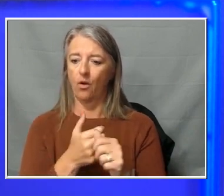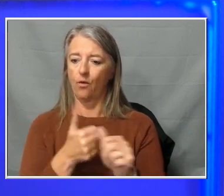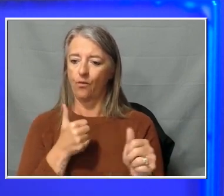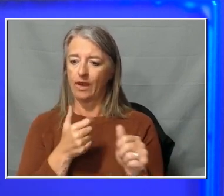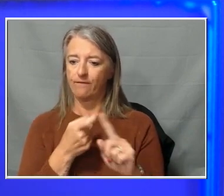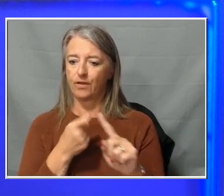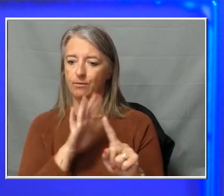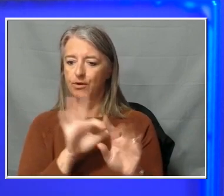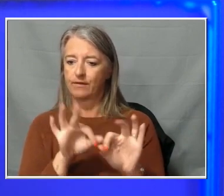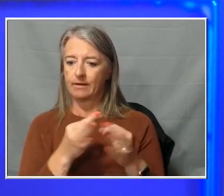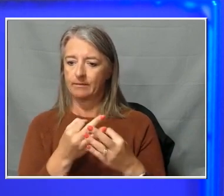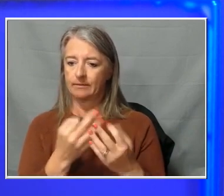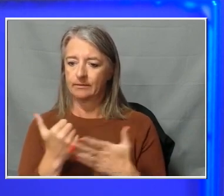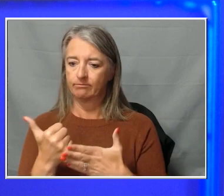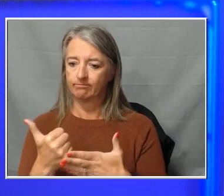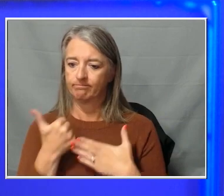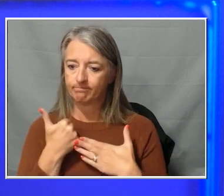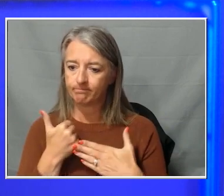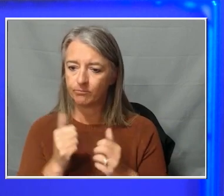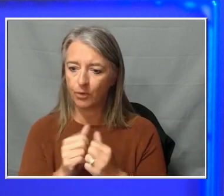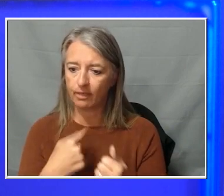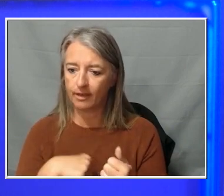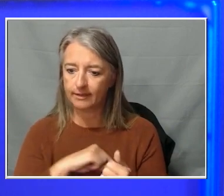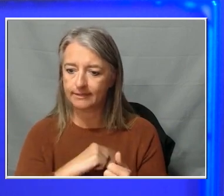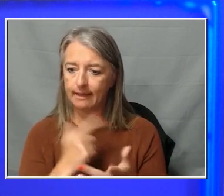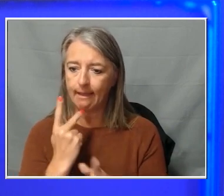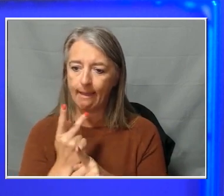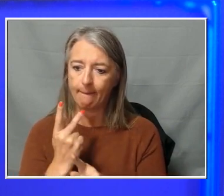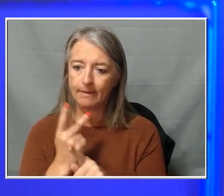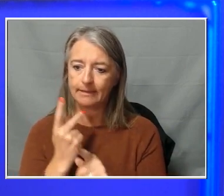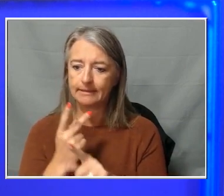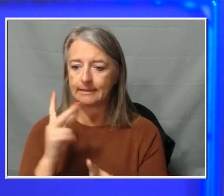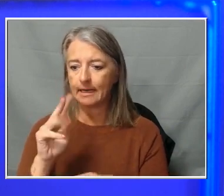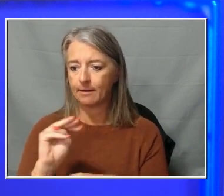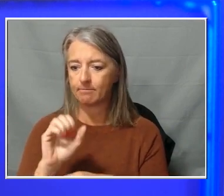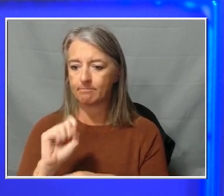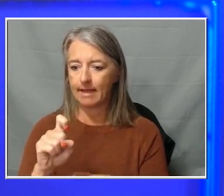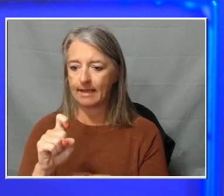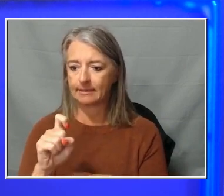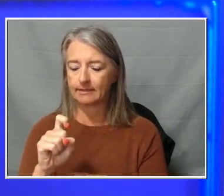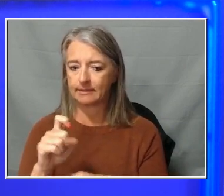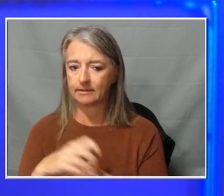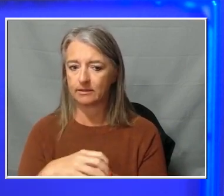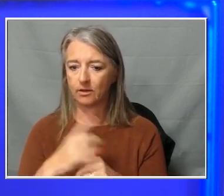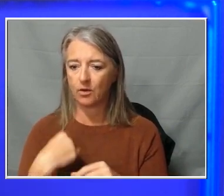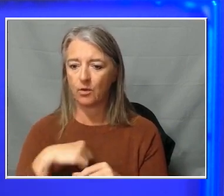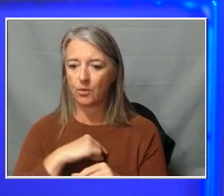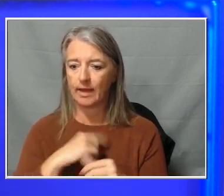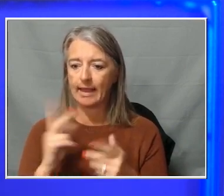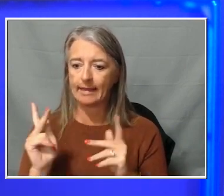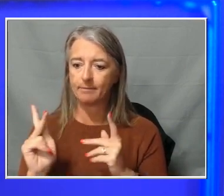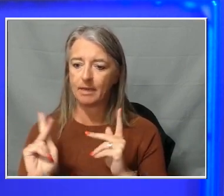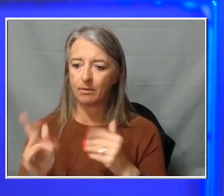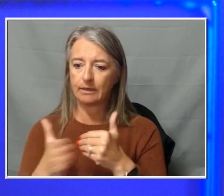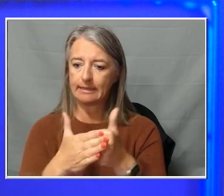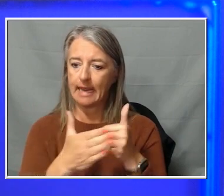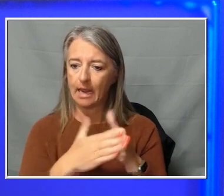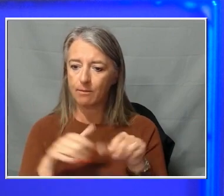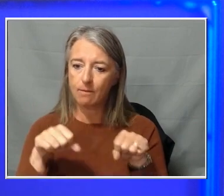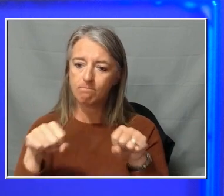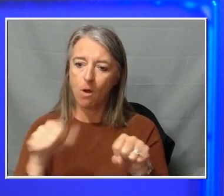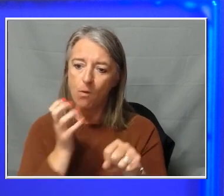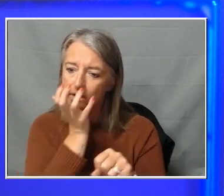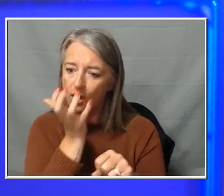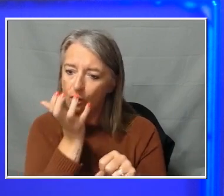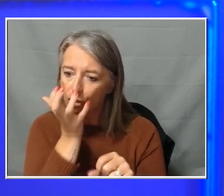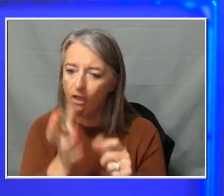to be with us and to help me take care of Max. But beyond that, I mean, we had neighbors who were mowing our lawn